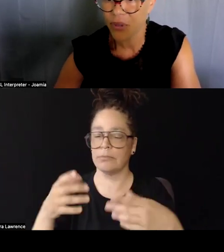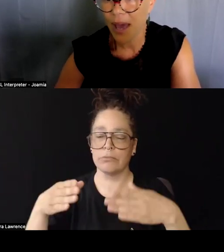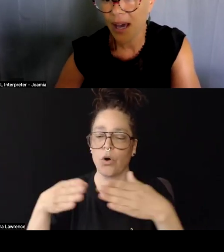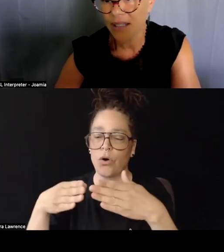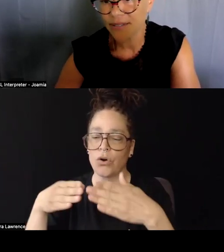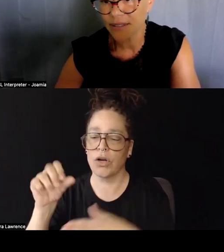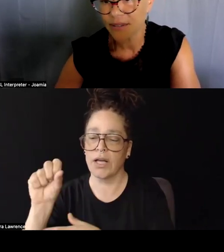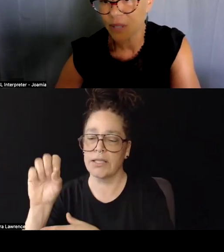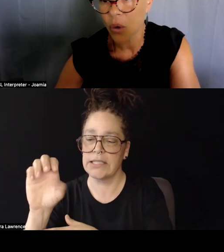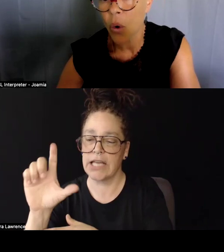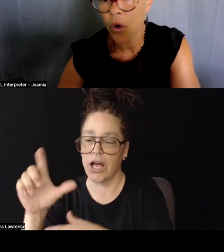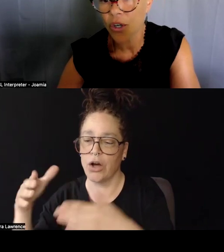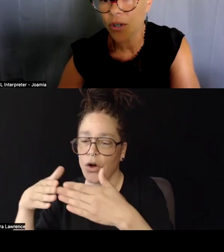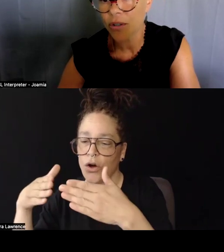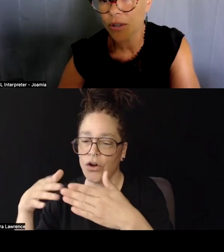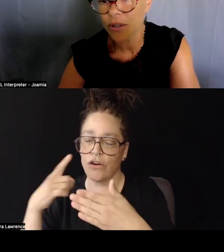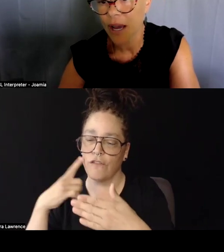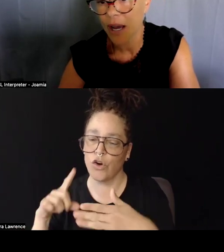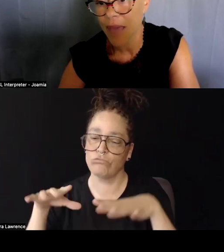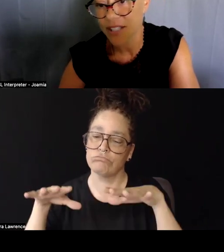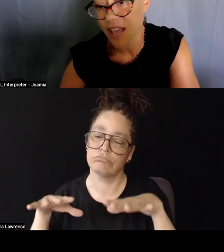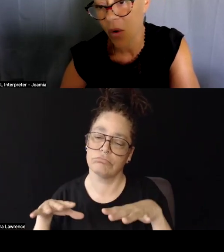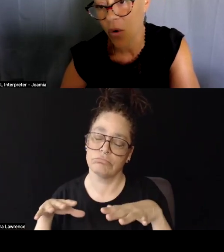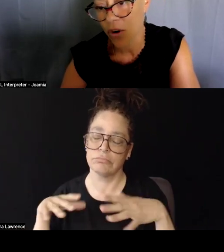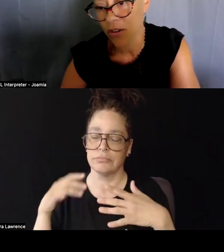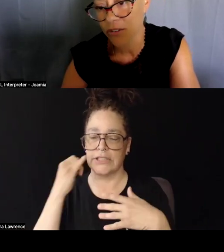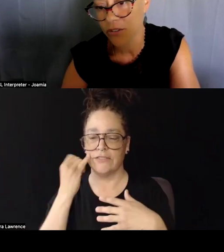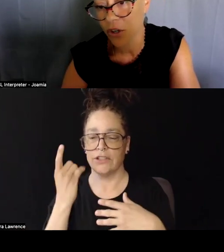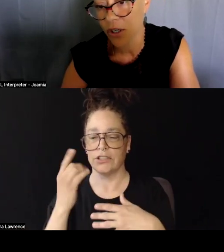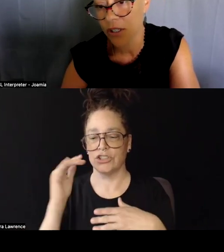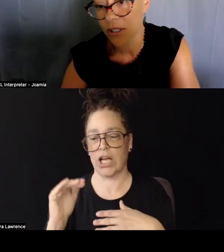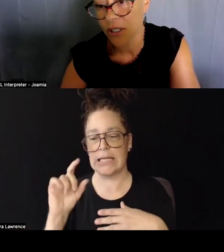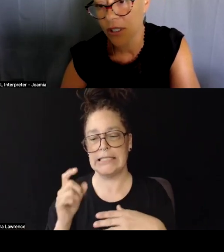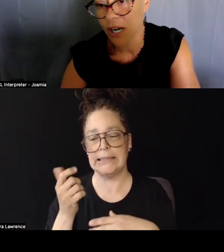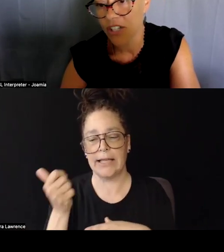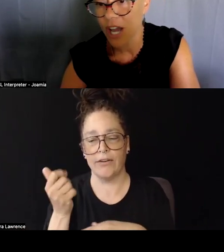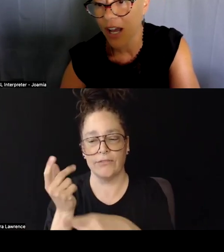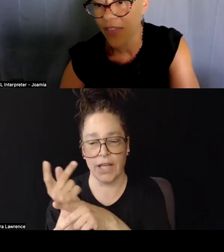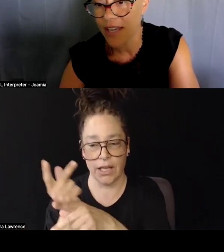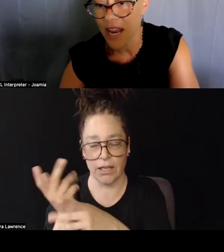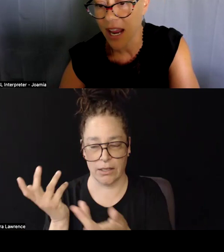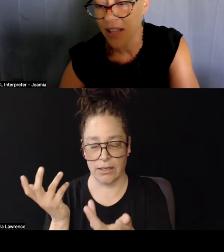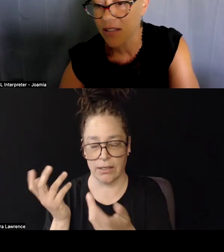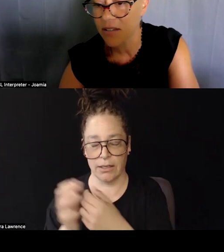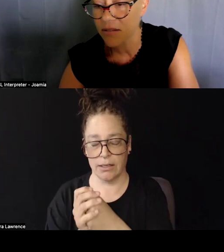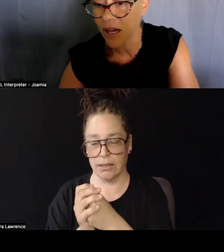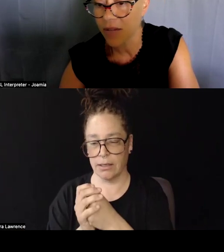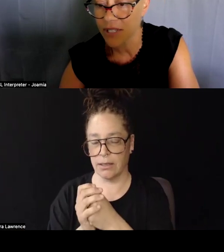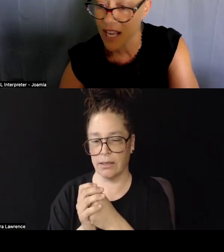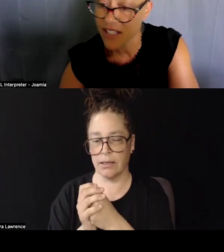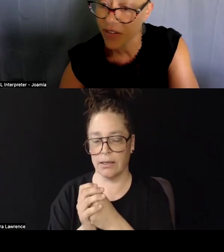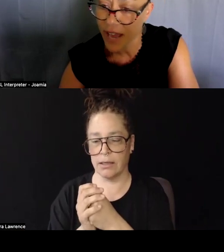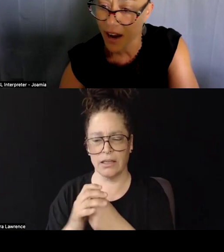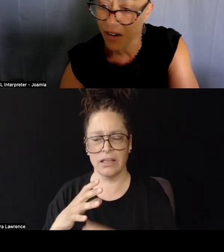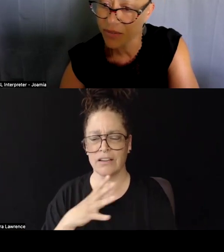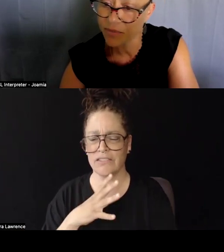but if you have a corner, SEL corner for a child that needs to